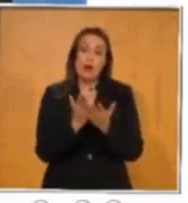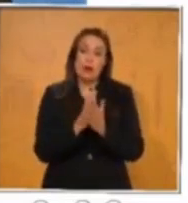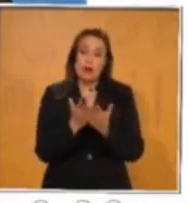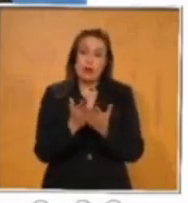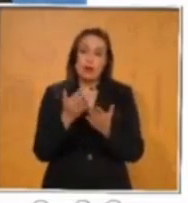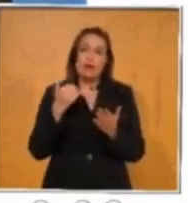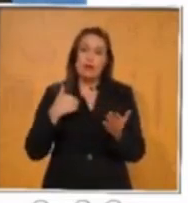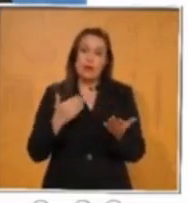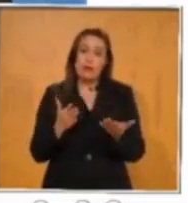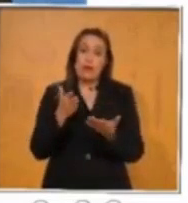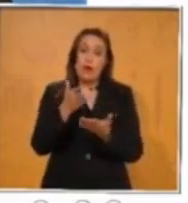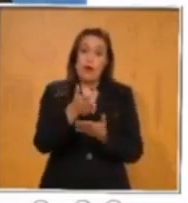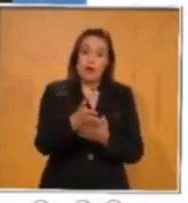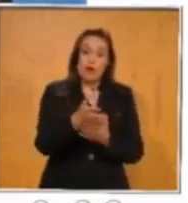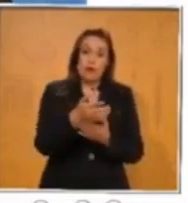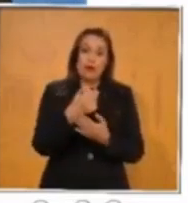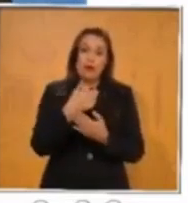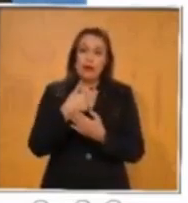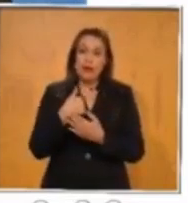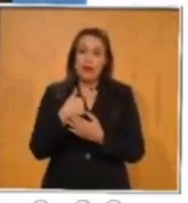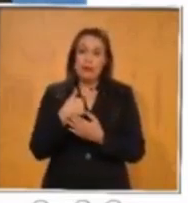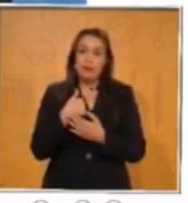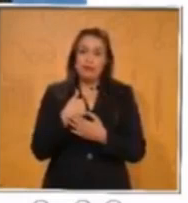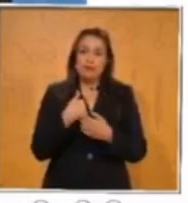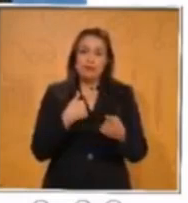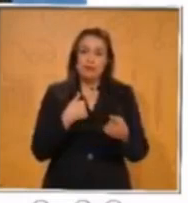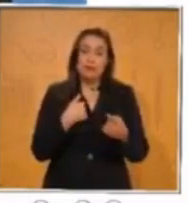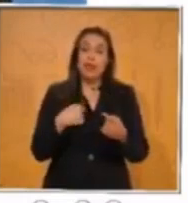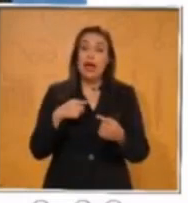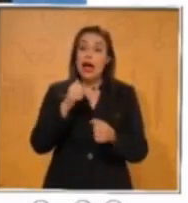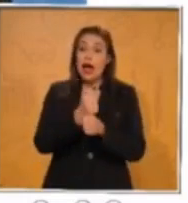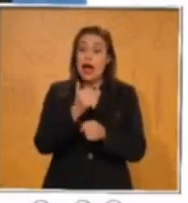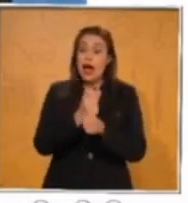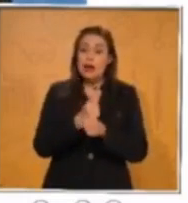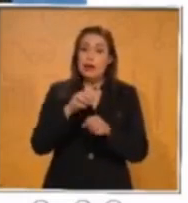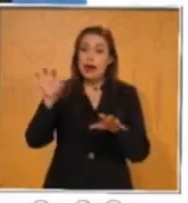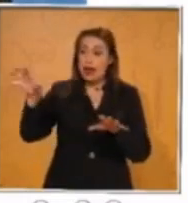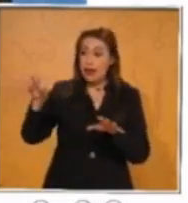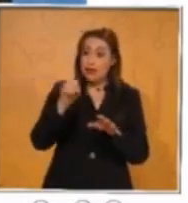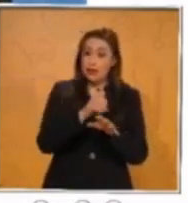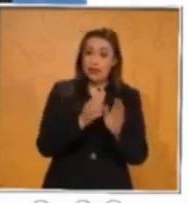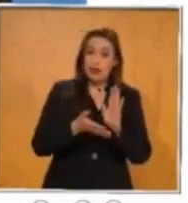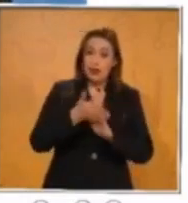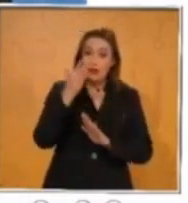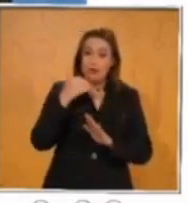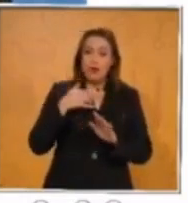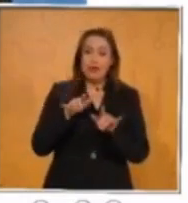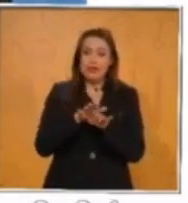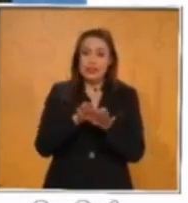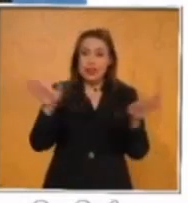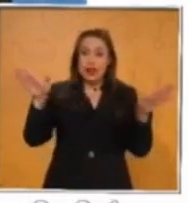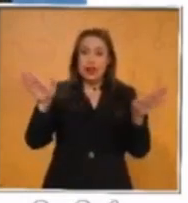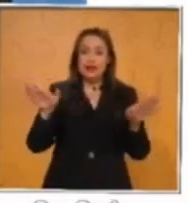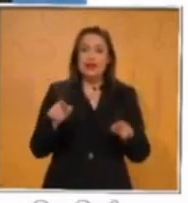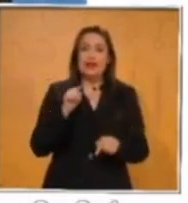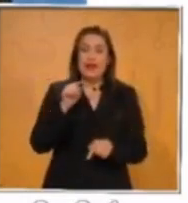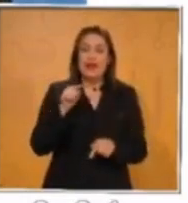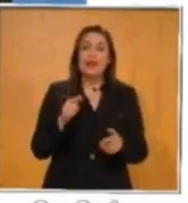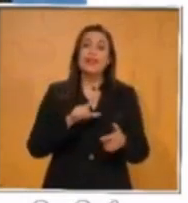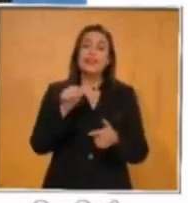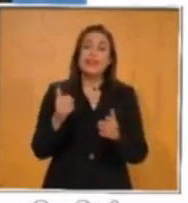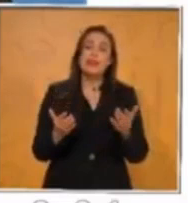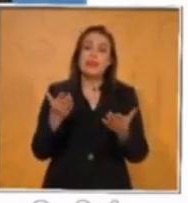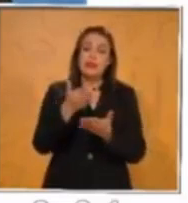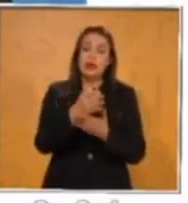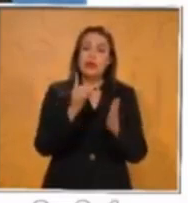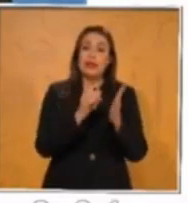my aunt met us at the airport. She lives in an apartment near the